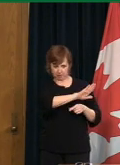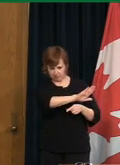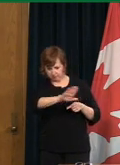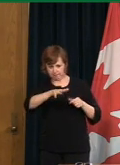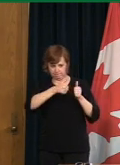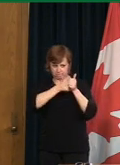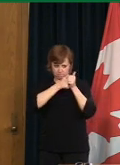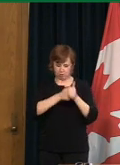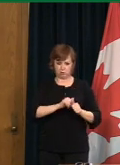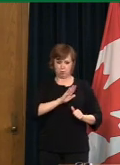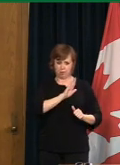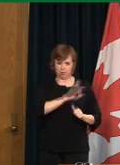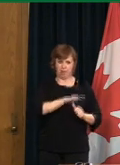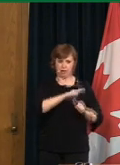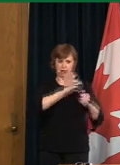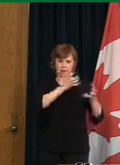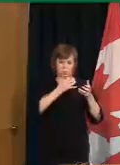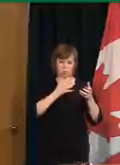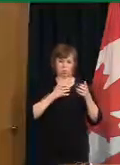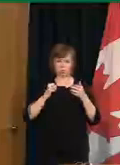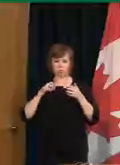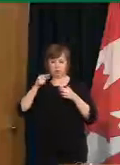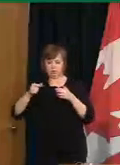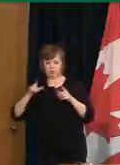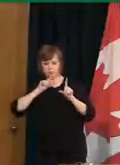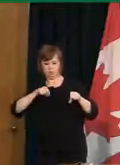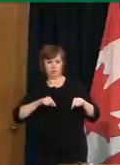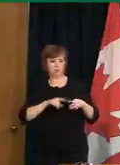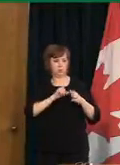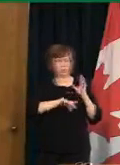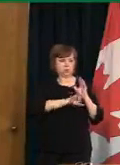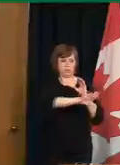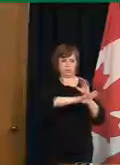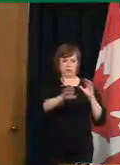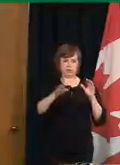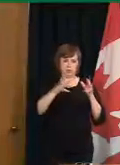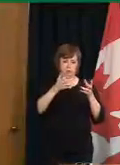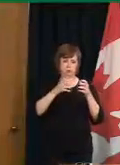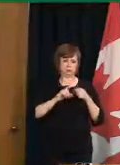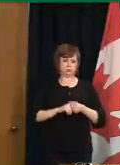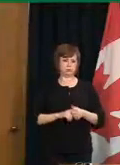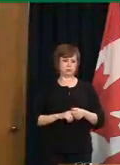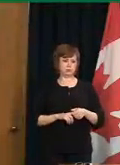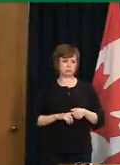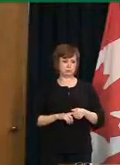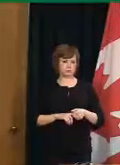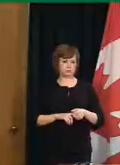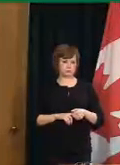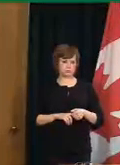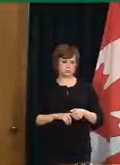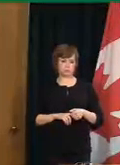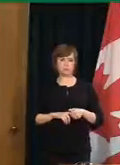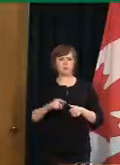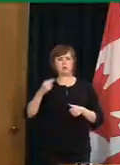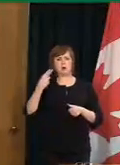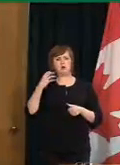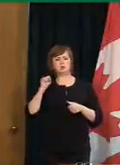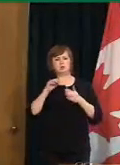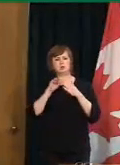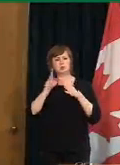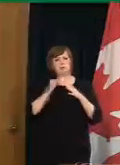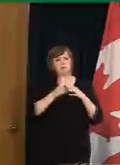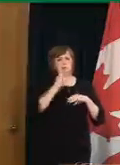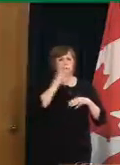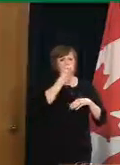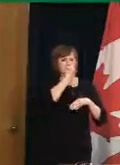see necessary? What is the triggers for them to change? In essence, are we going to see every second day for high school students